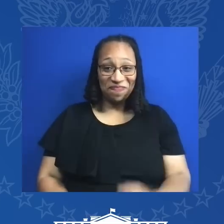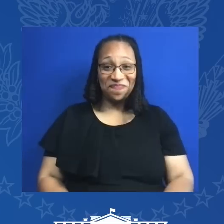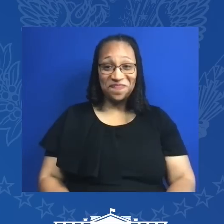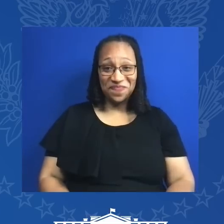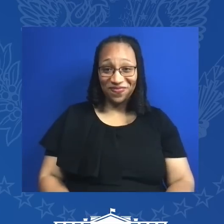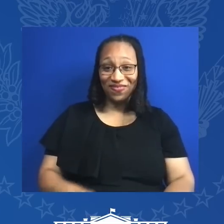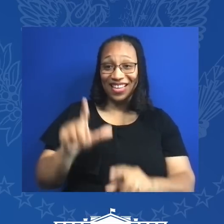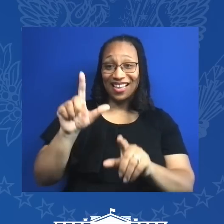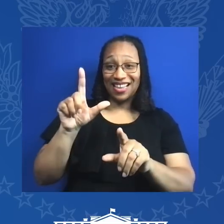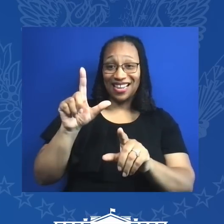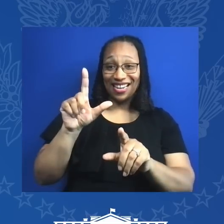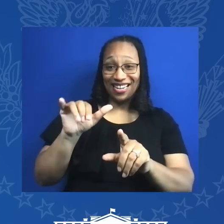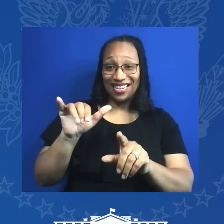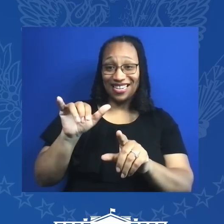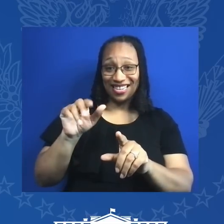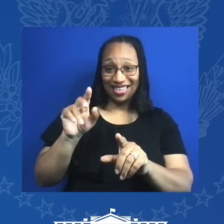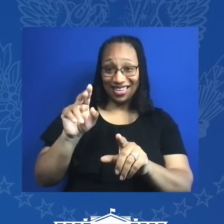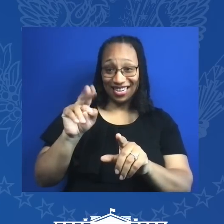miracle."